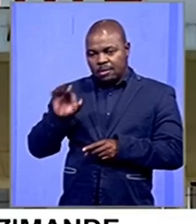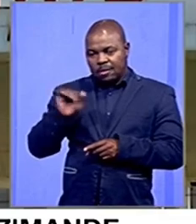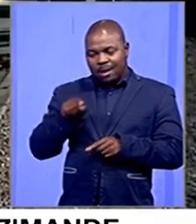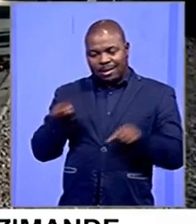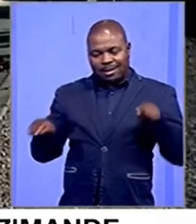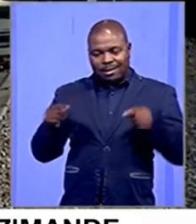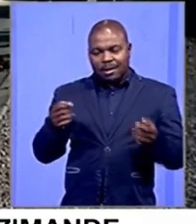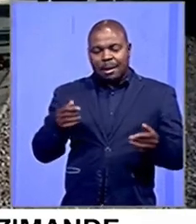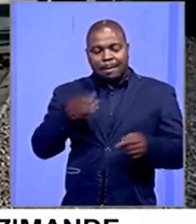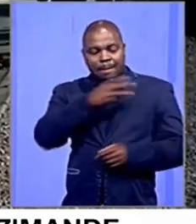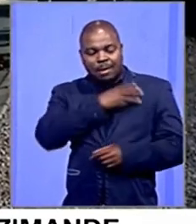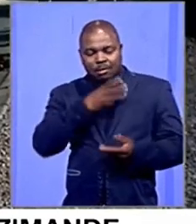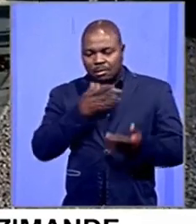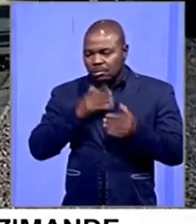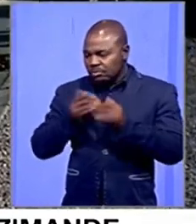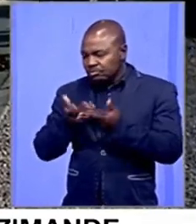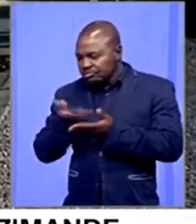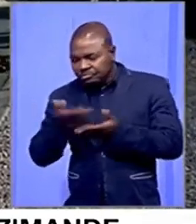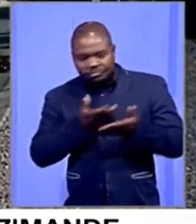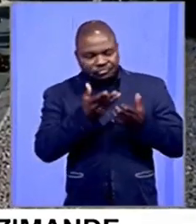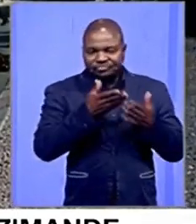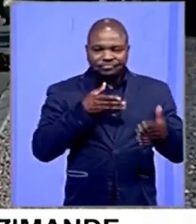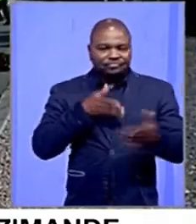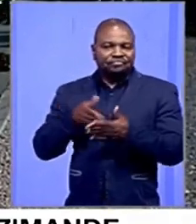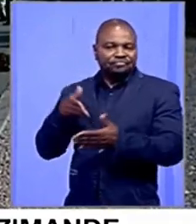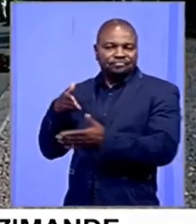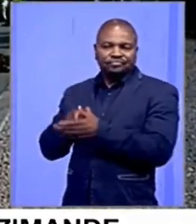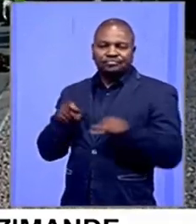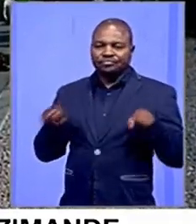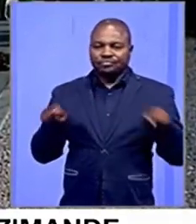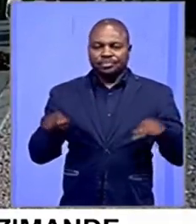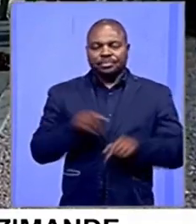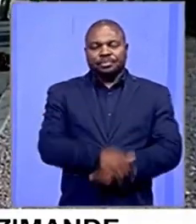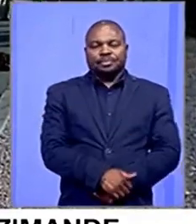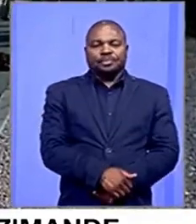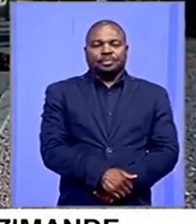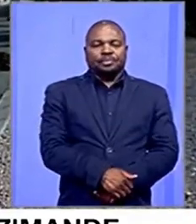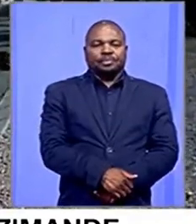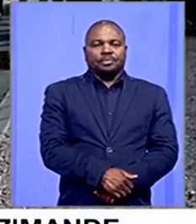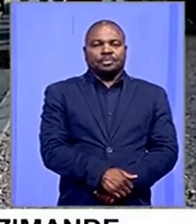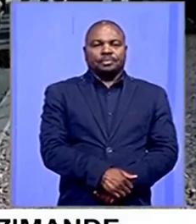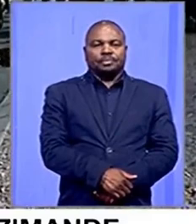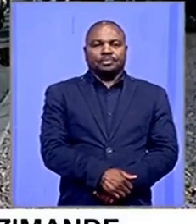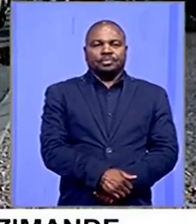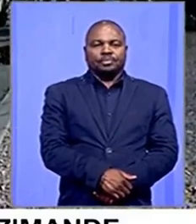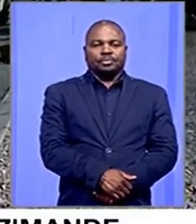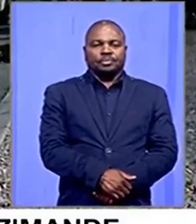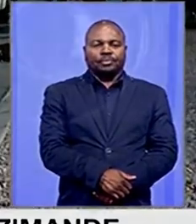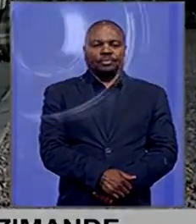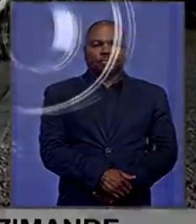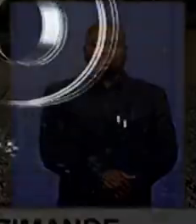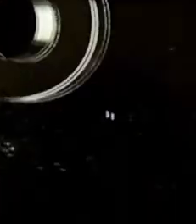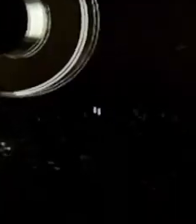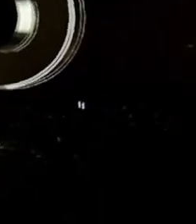tshwaele. Offense estimo, SABC News, Pretoria.